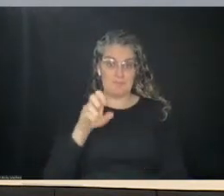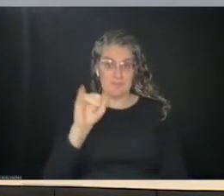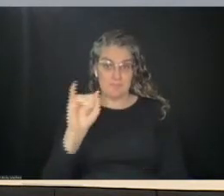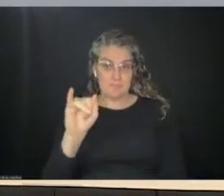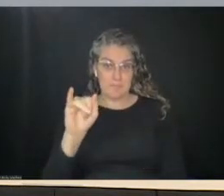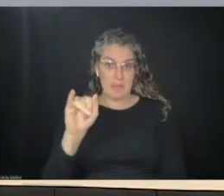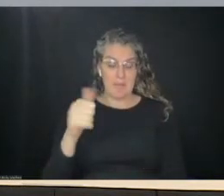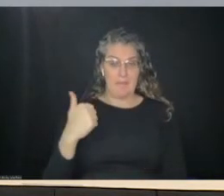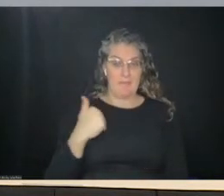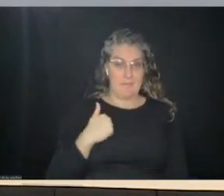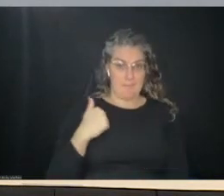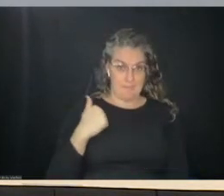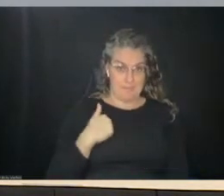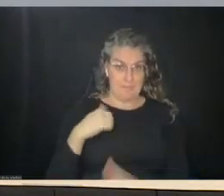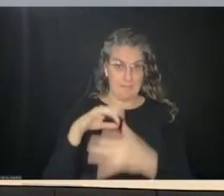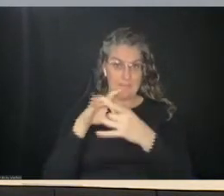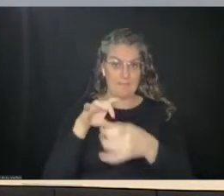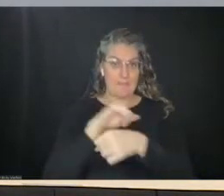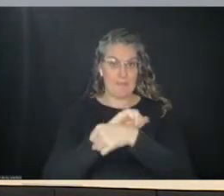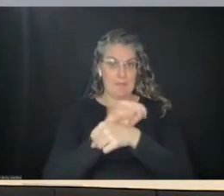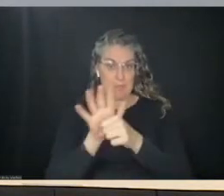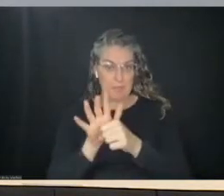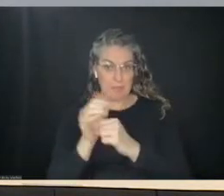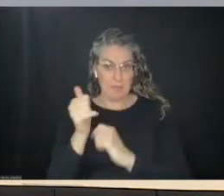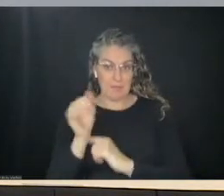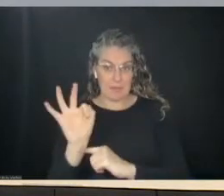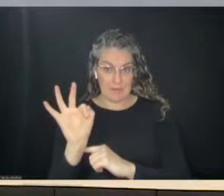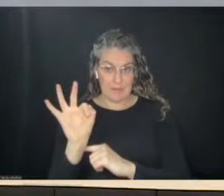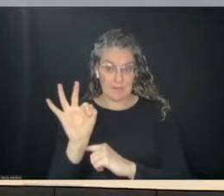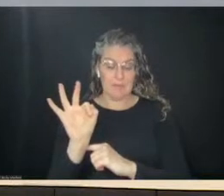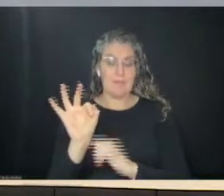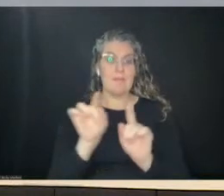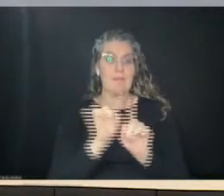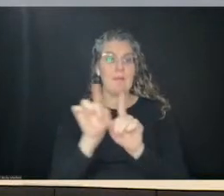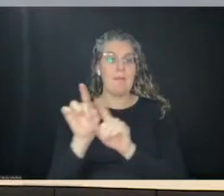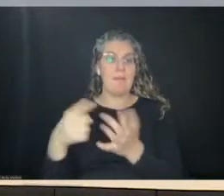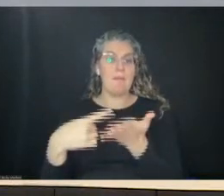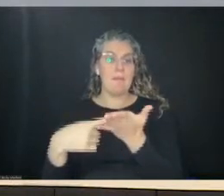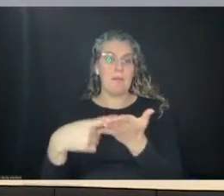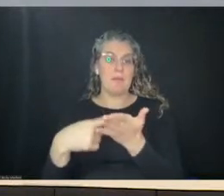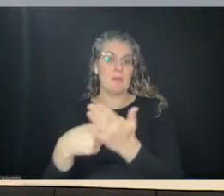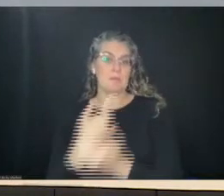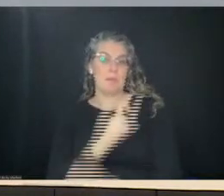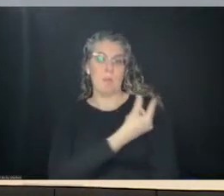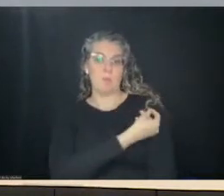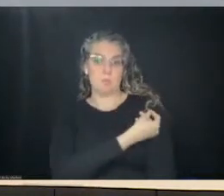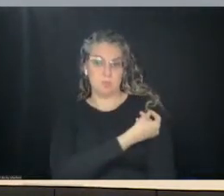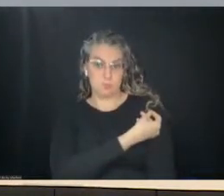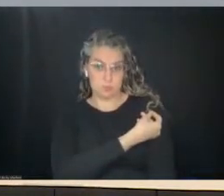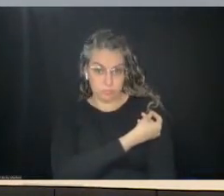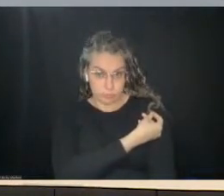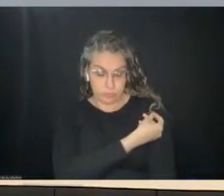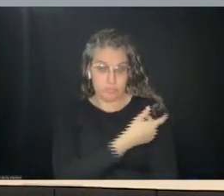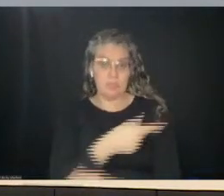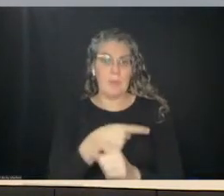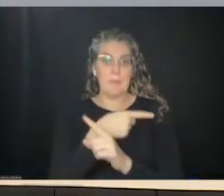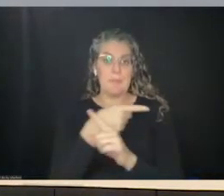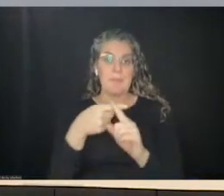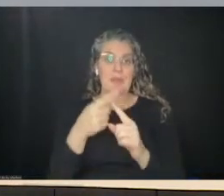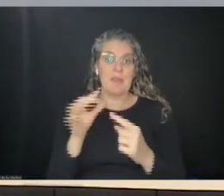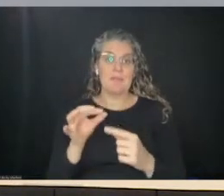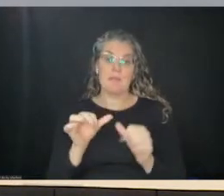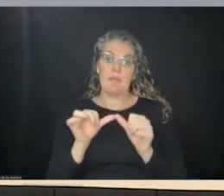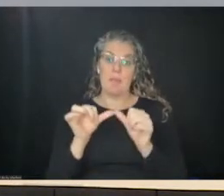and also discuss the vaccine rollout and long-term care and community care vaccine rates and the